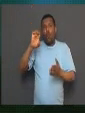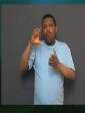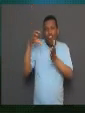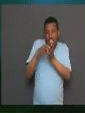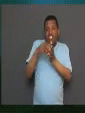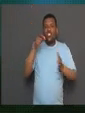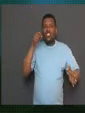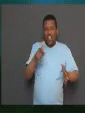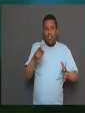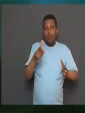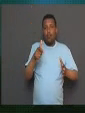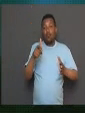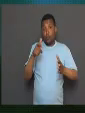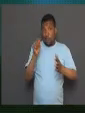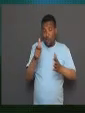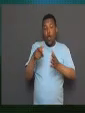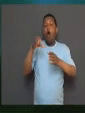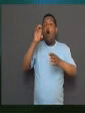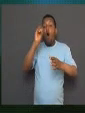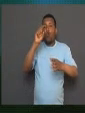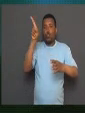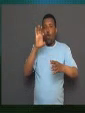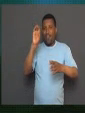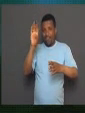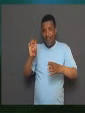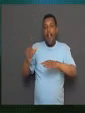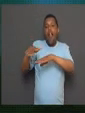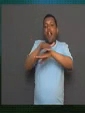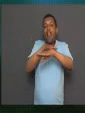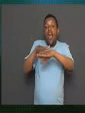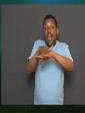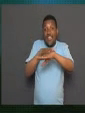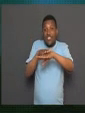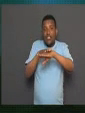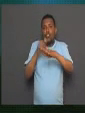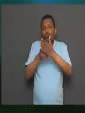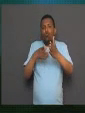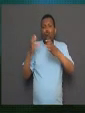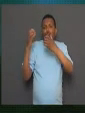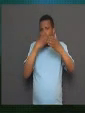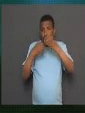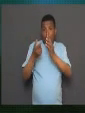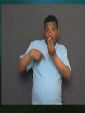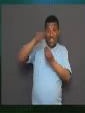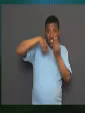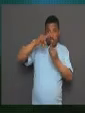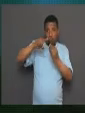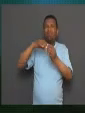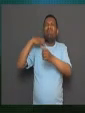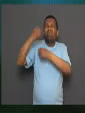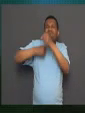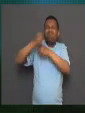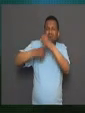stream, the ozone layer, and has a constant temperature all year round.